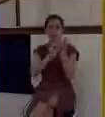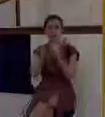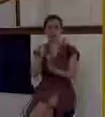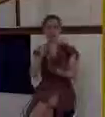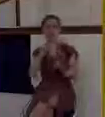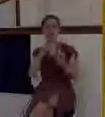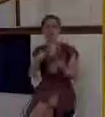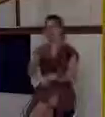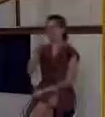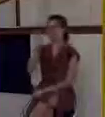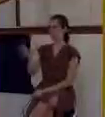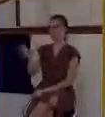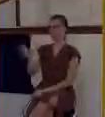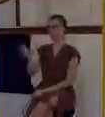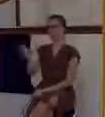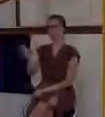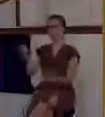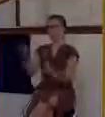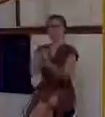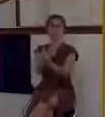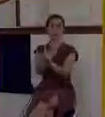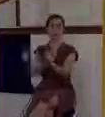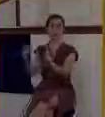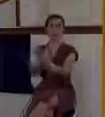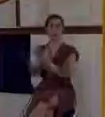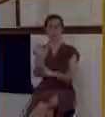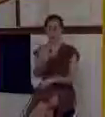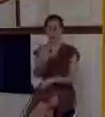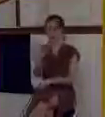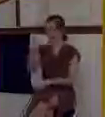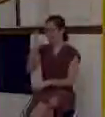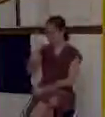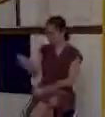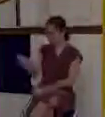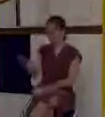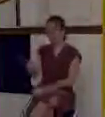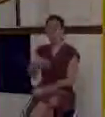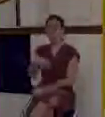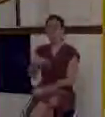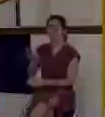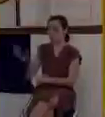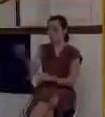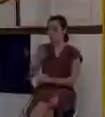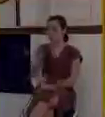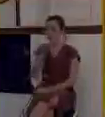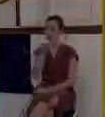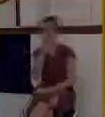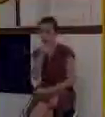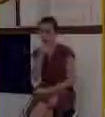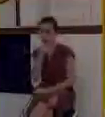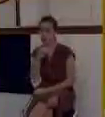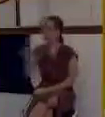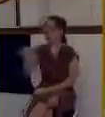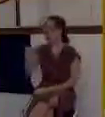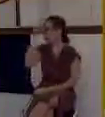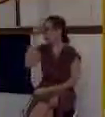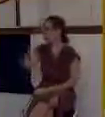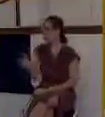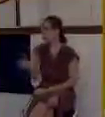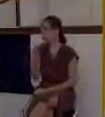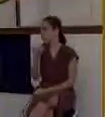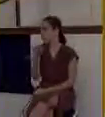the bush. He's very forthright. He confronts their errors. He says, you do err. You are